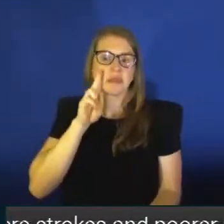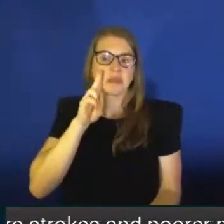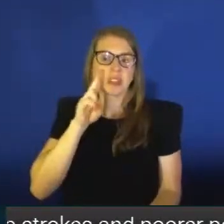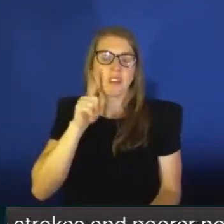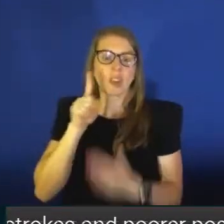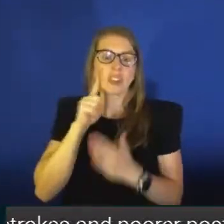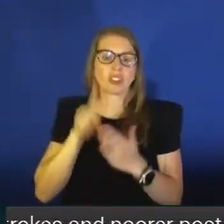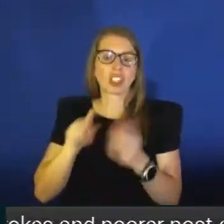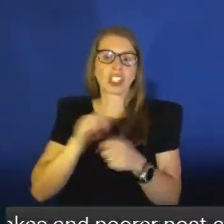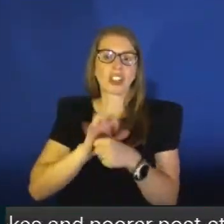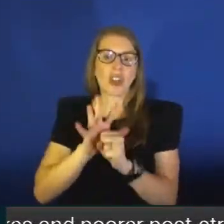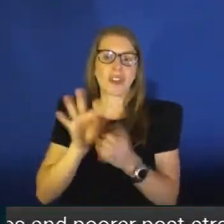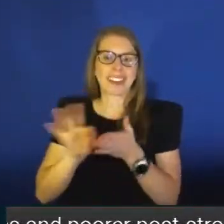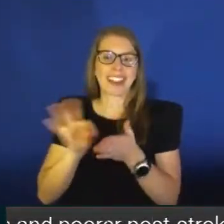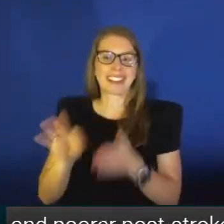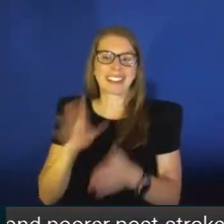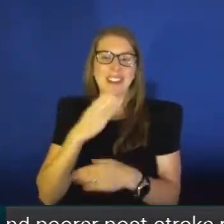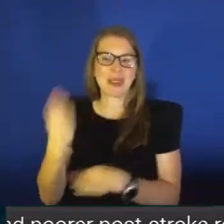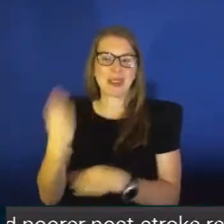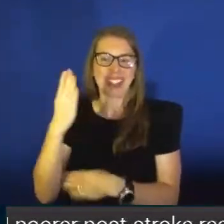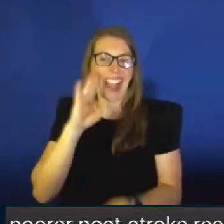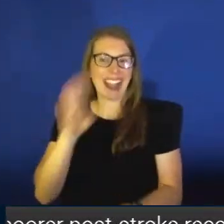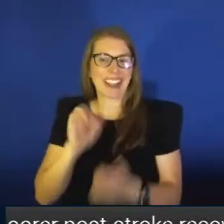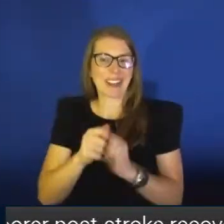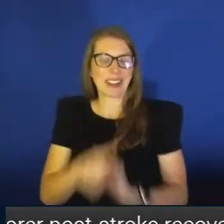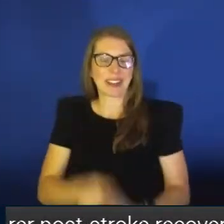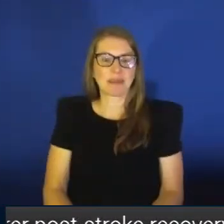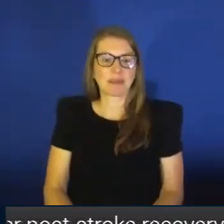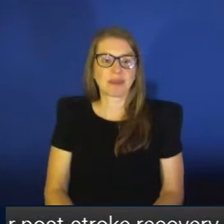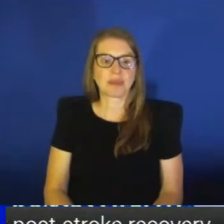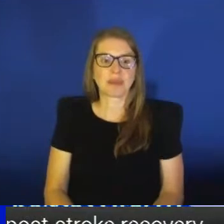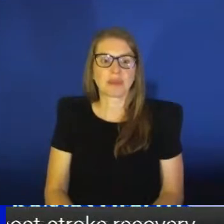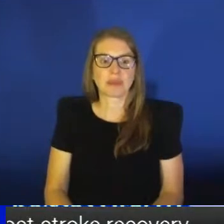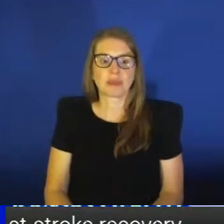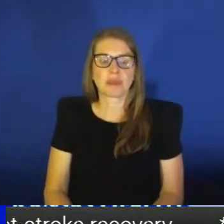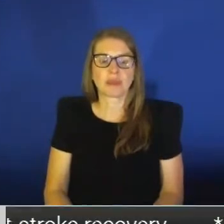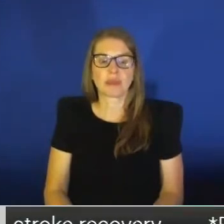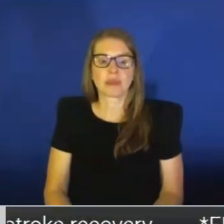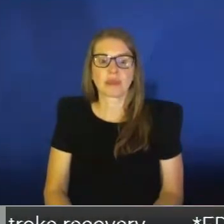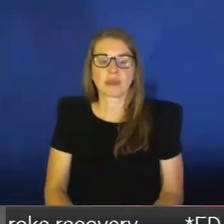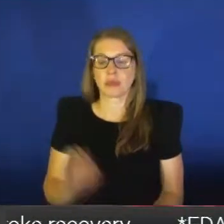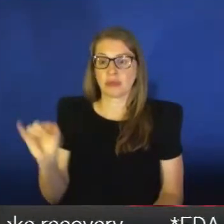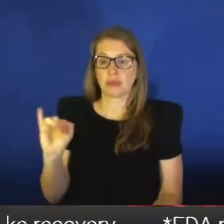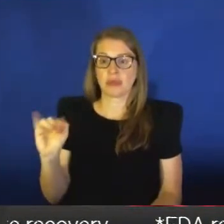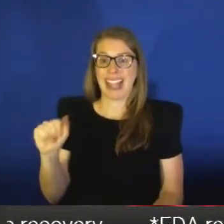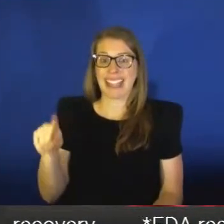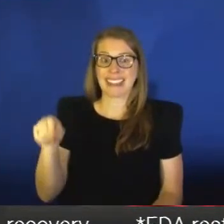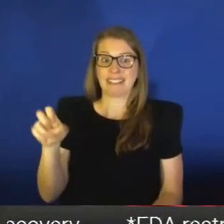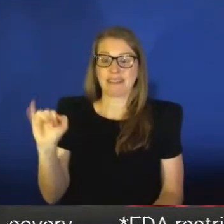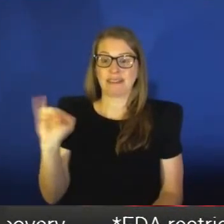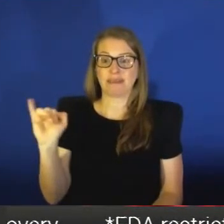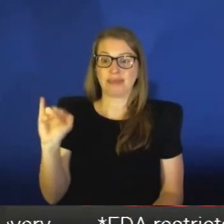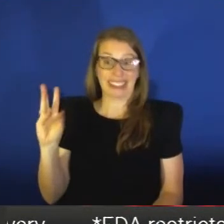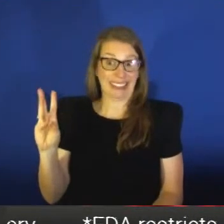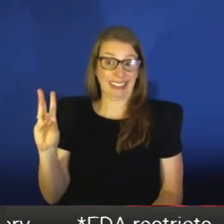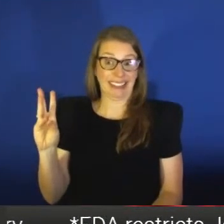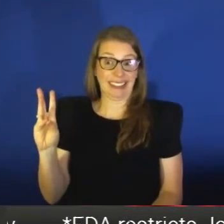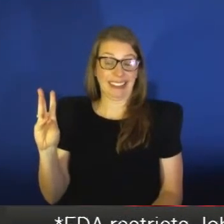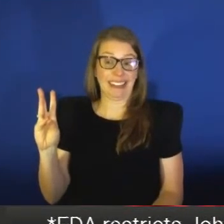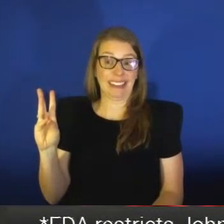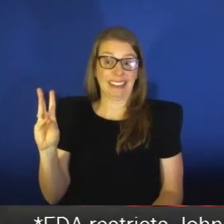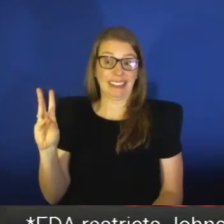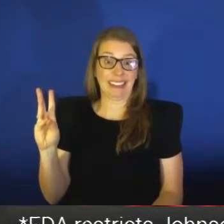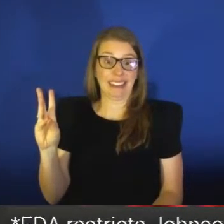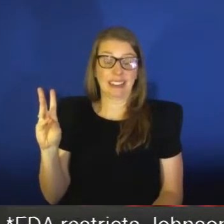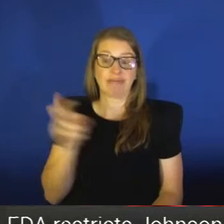count. Good morning to you. Hi. Hi. How are you? You know, right now, active infections in the hospital, 6 active infections, 1